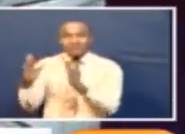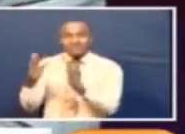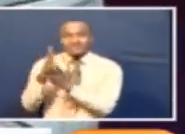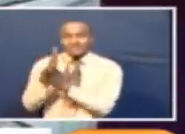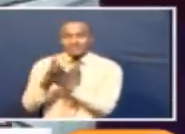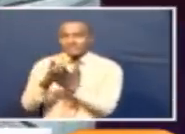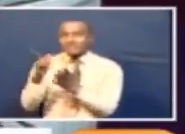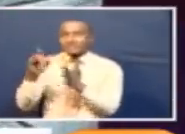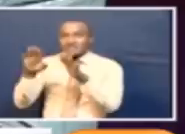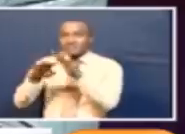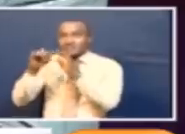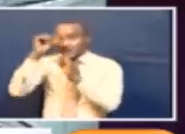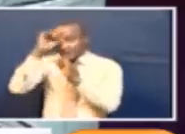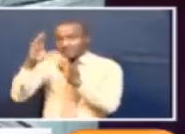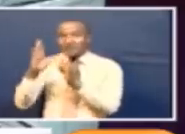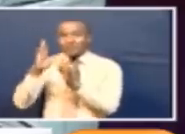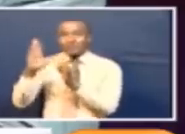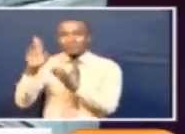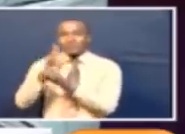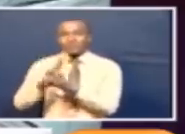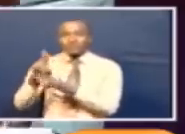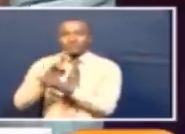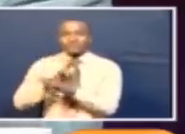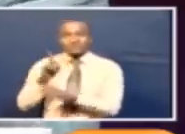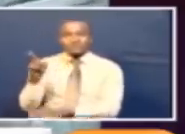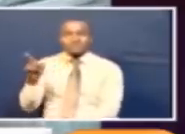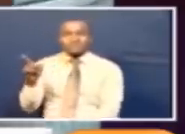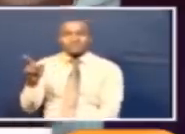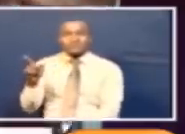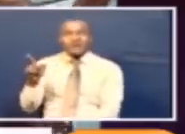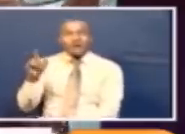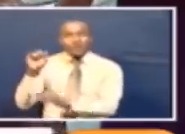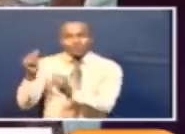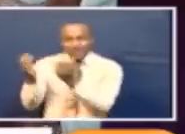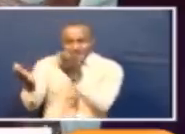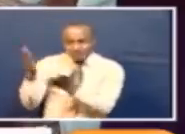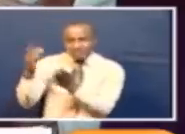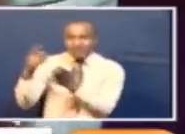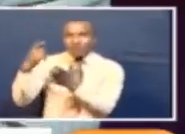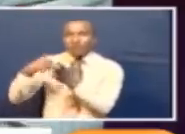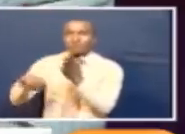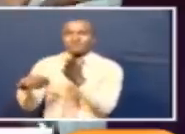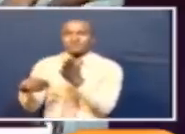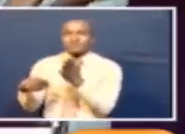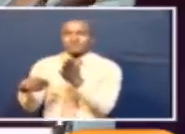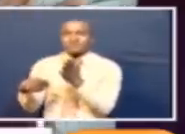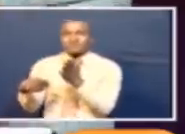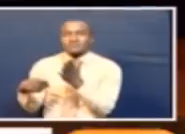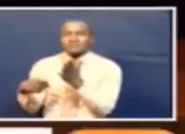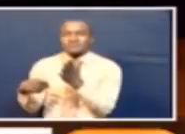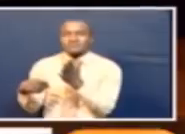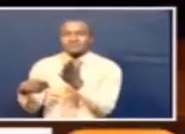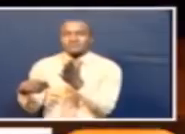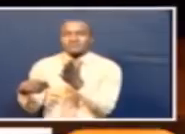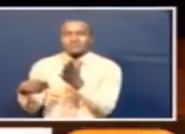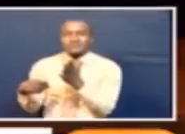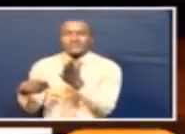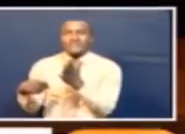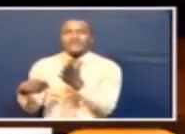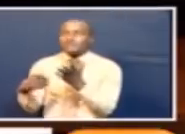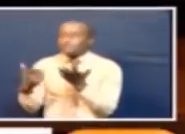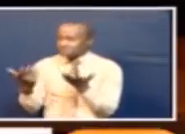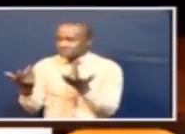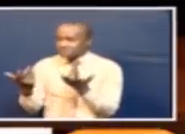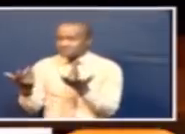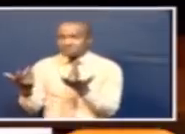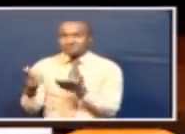this deputy governor's house is going to be used to you can estimate the cost. To accommodate them. Yeah, you can estimate the cost. So it's not rocket science